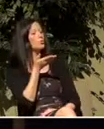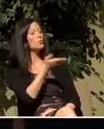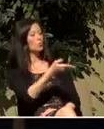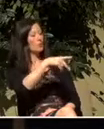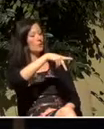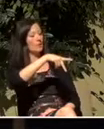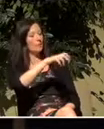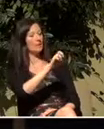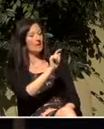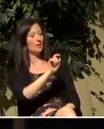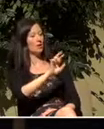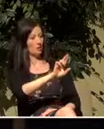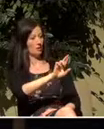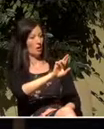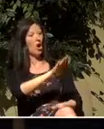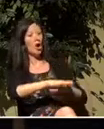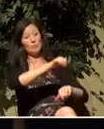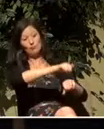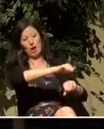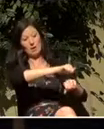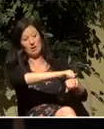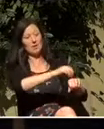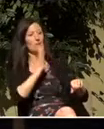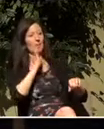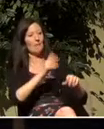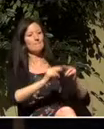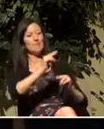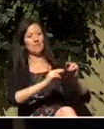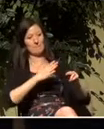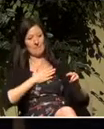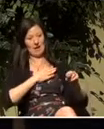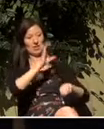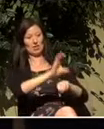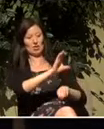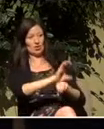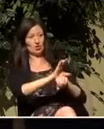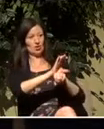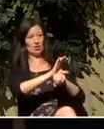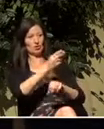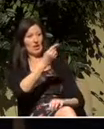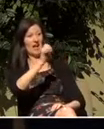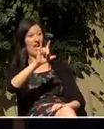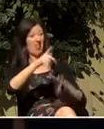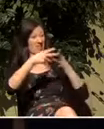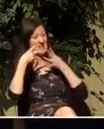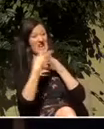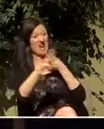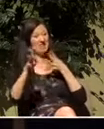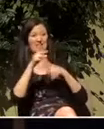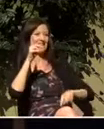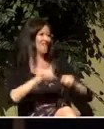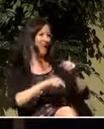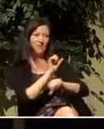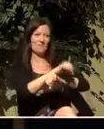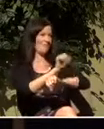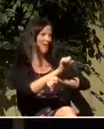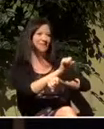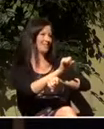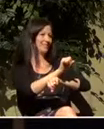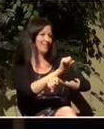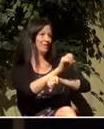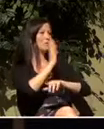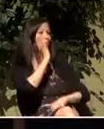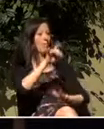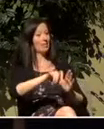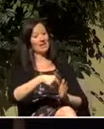this rock I will build my church, and the gates of hell will not overcome it. I will give you the keys of the kingdom